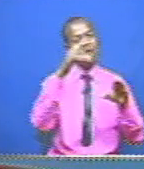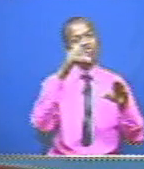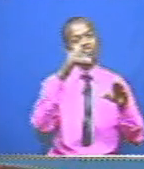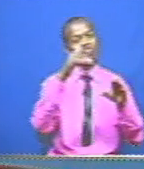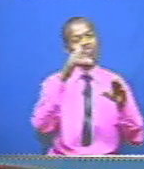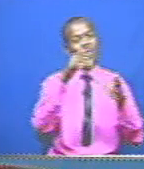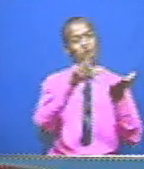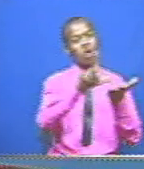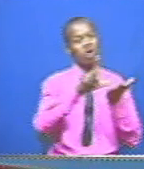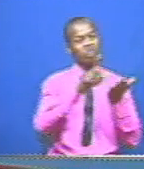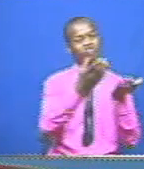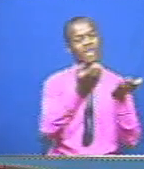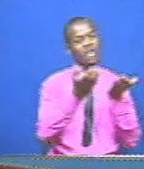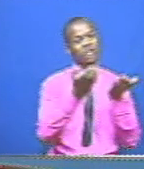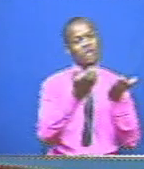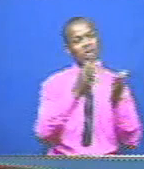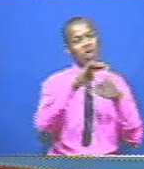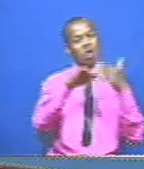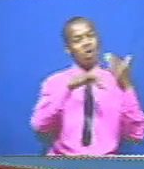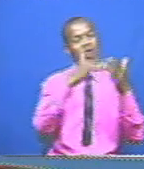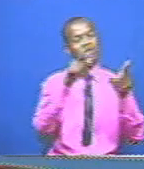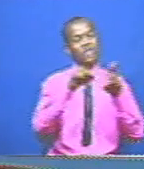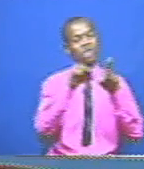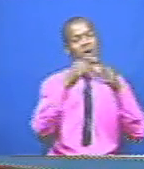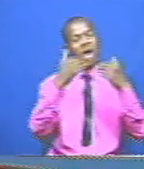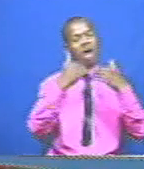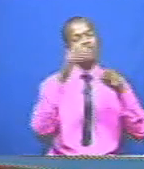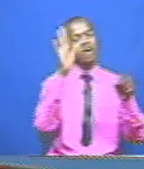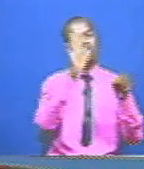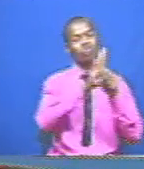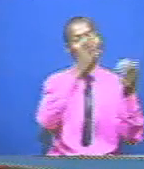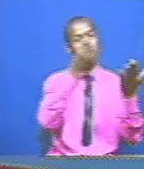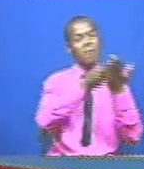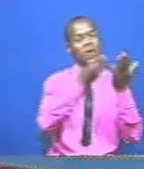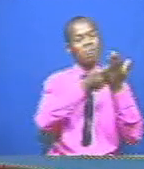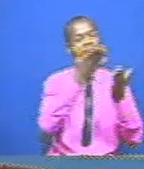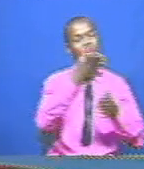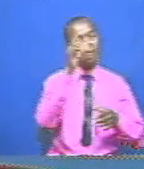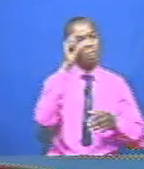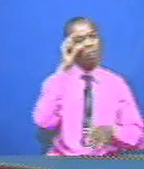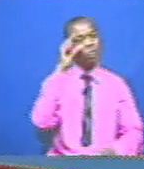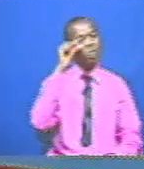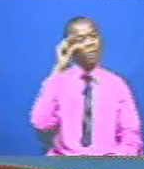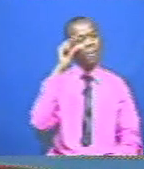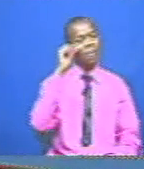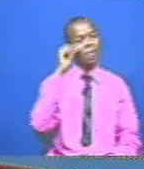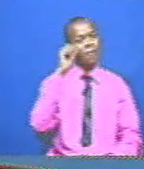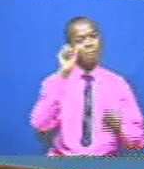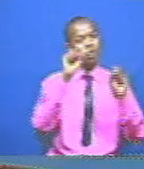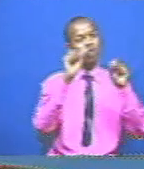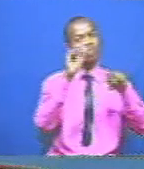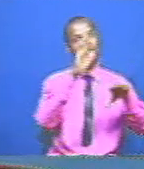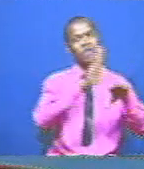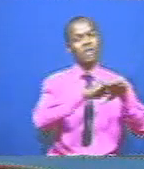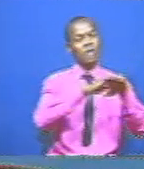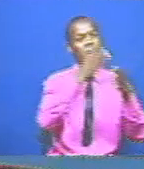at all? We have all this wealth at the coastal region, because I'm trying to look at it and you might find some